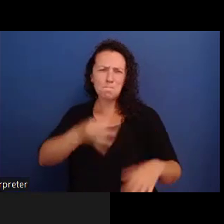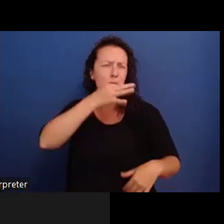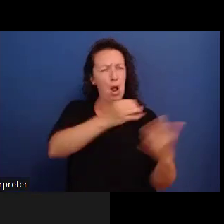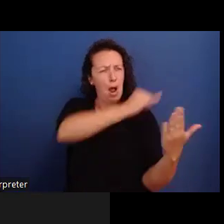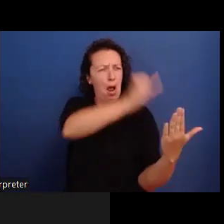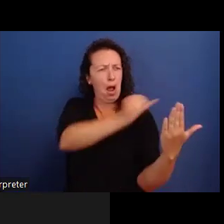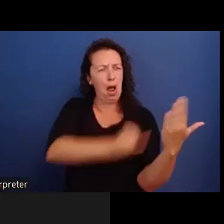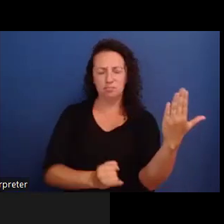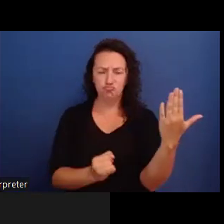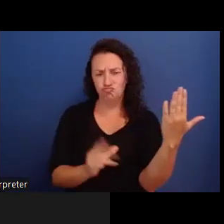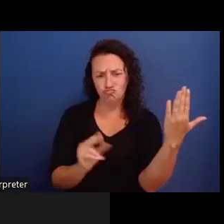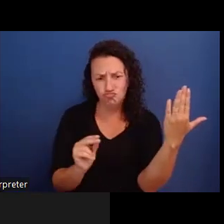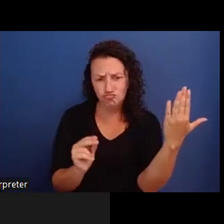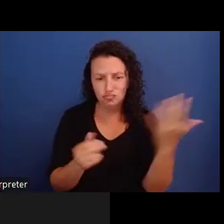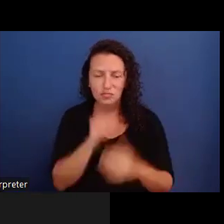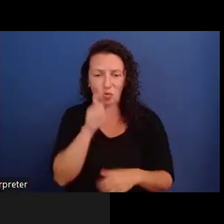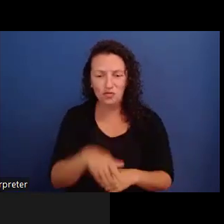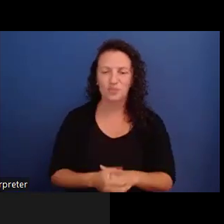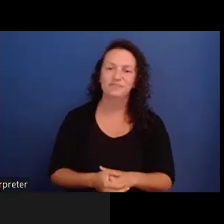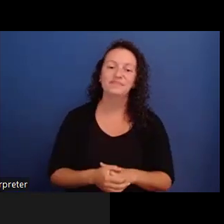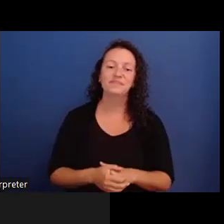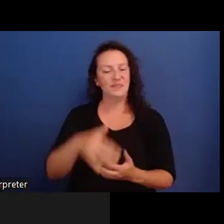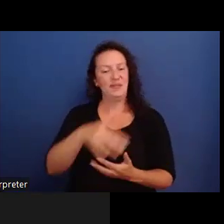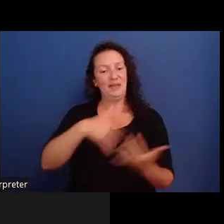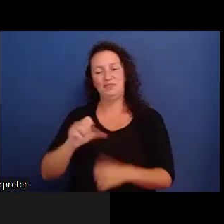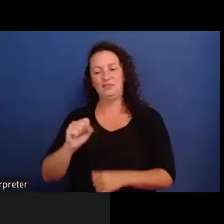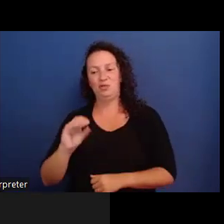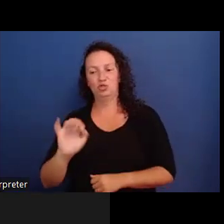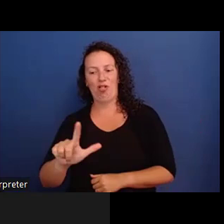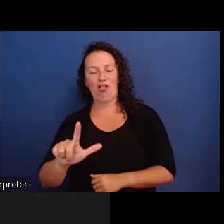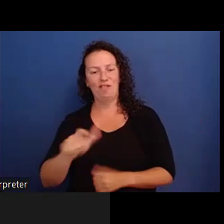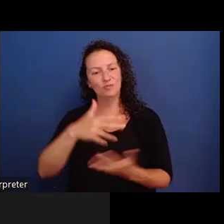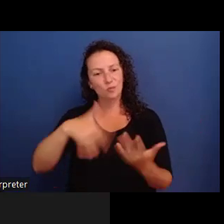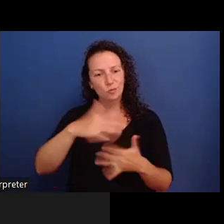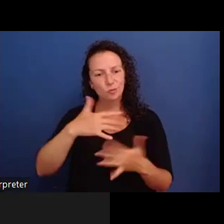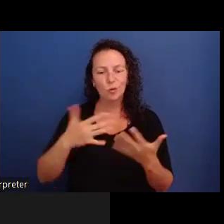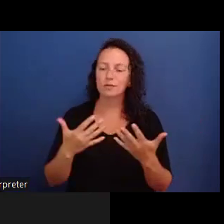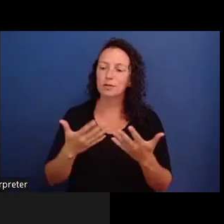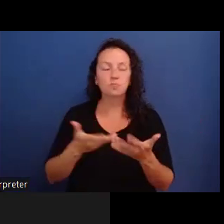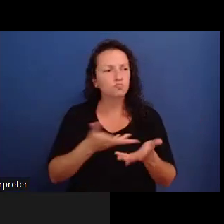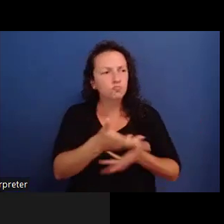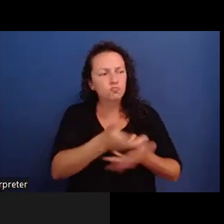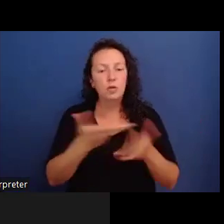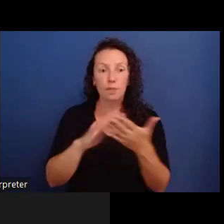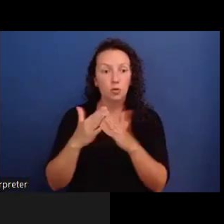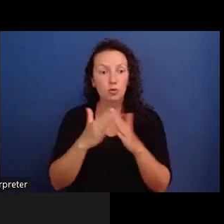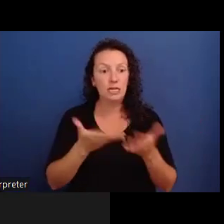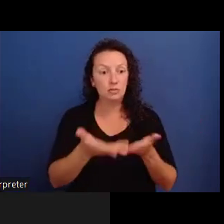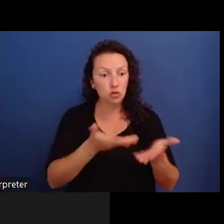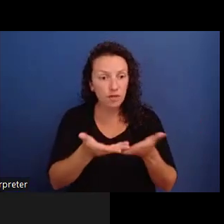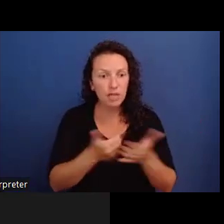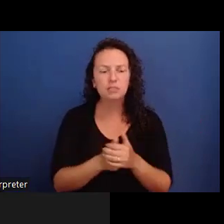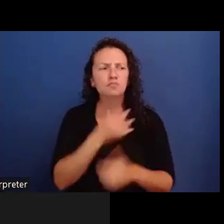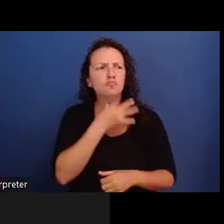And what does social mean? Social people are community service oriented, interested in educational